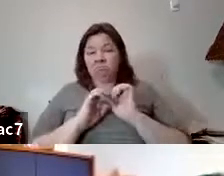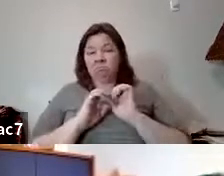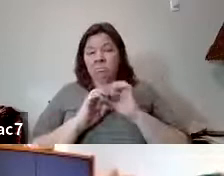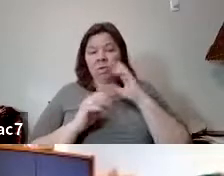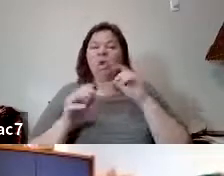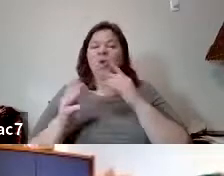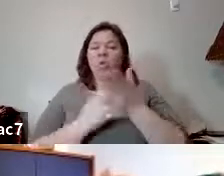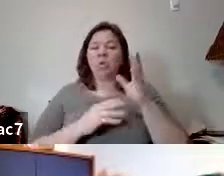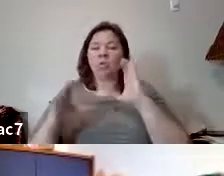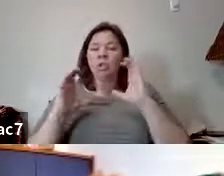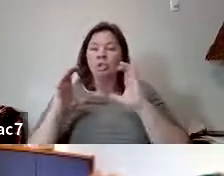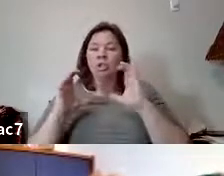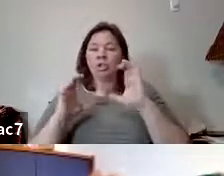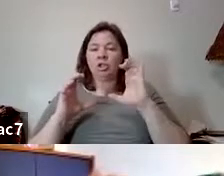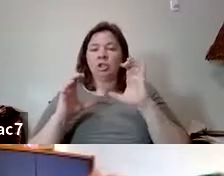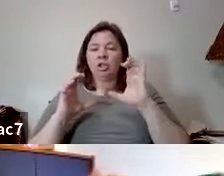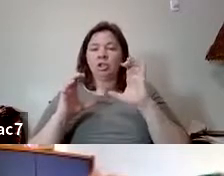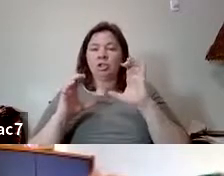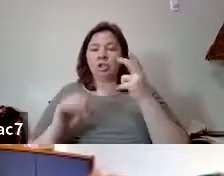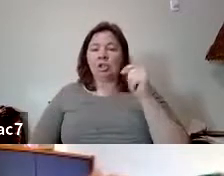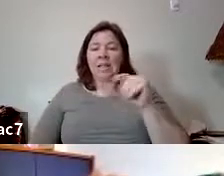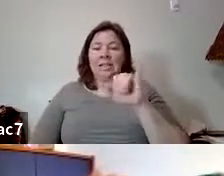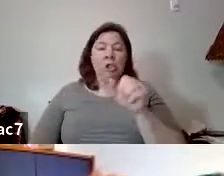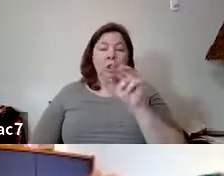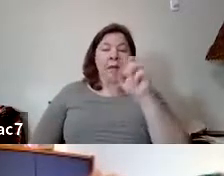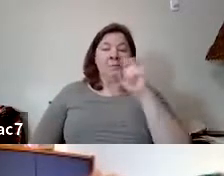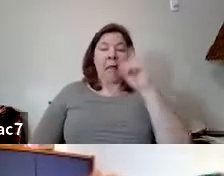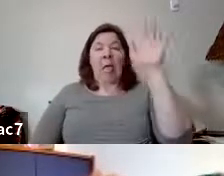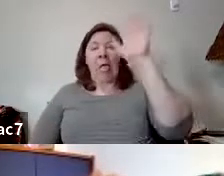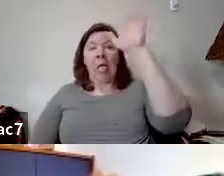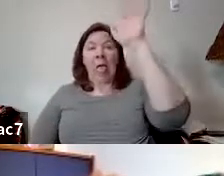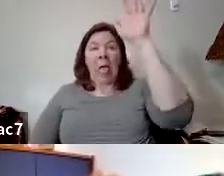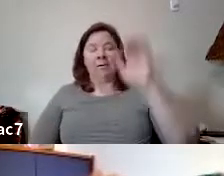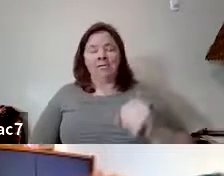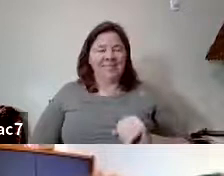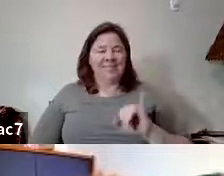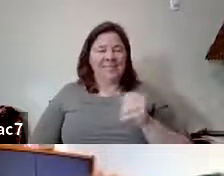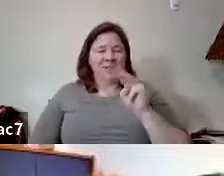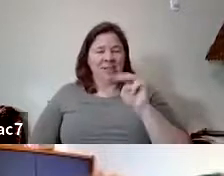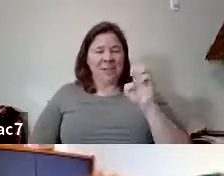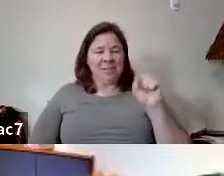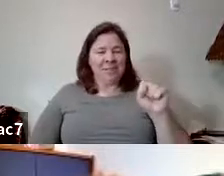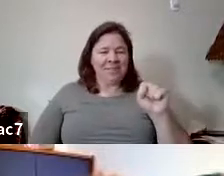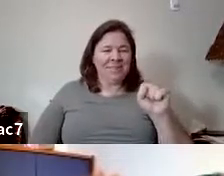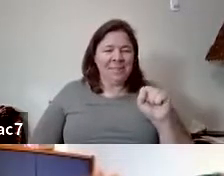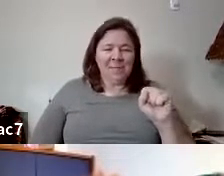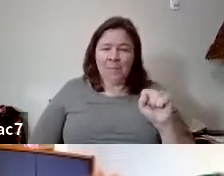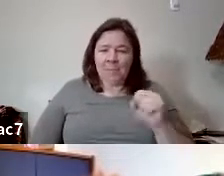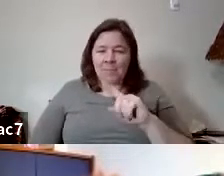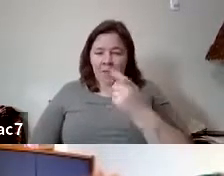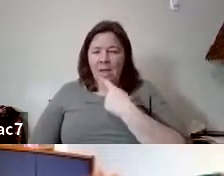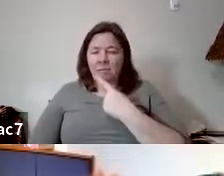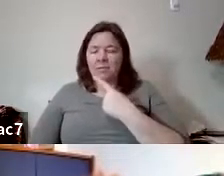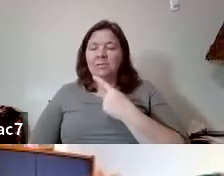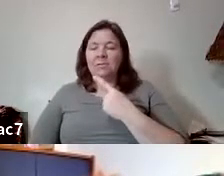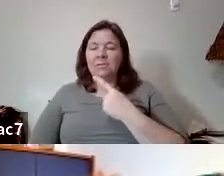chat. Okay, James, yes, I see your hands raised. Ask your question. I just wanted